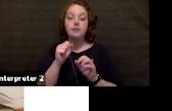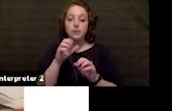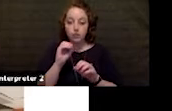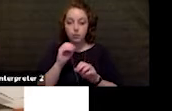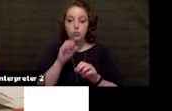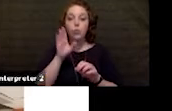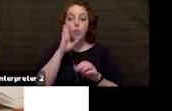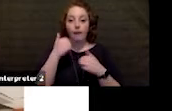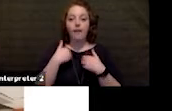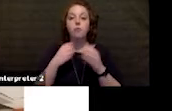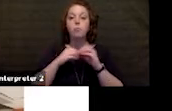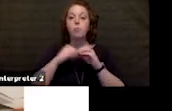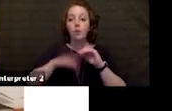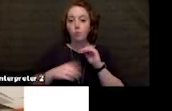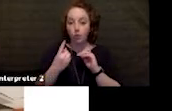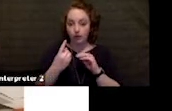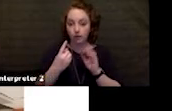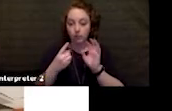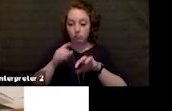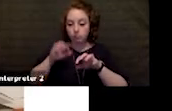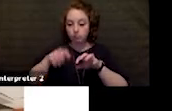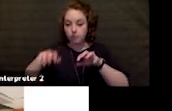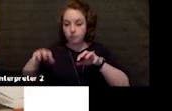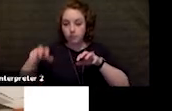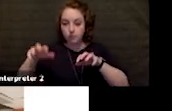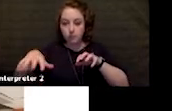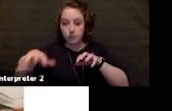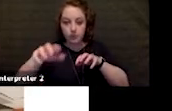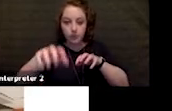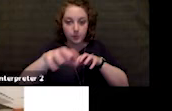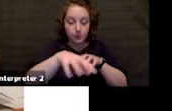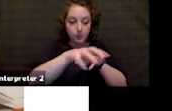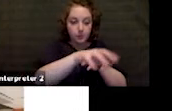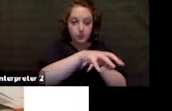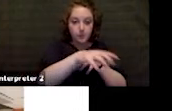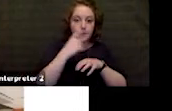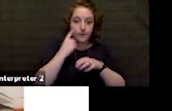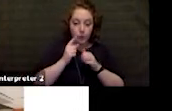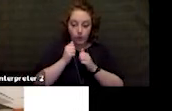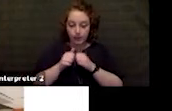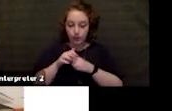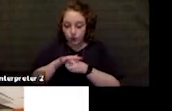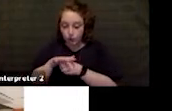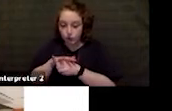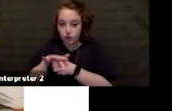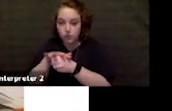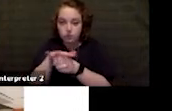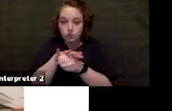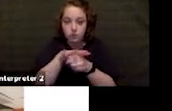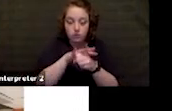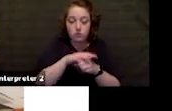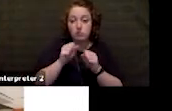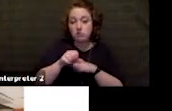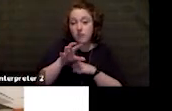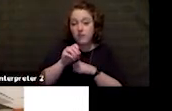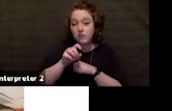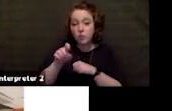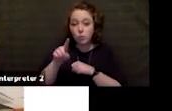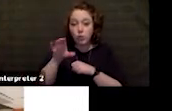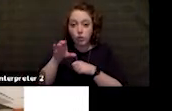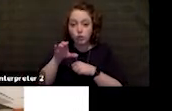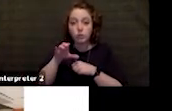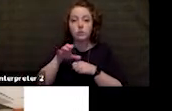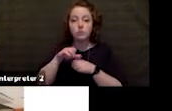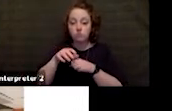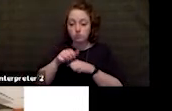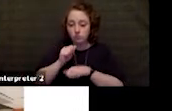number of these. On a high school, you could have anywhere from 50 to 100 or even more, depending on how big your campus is. But